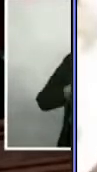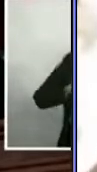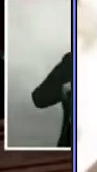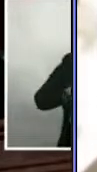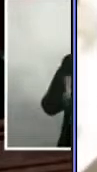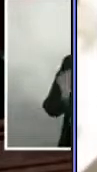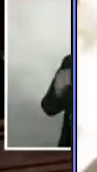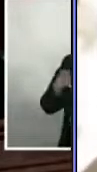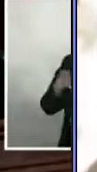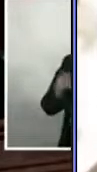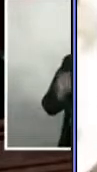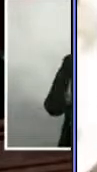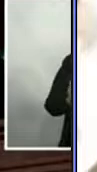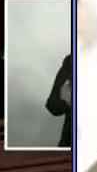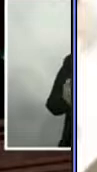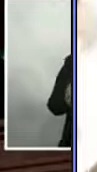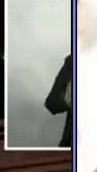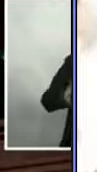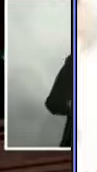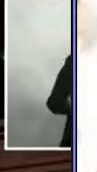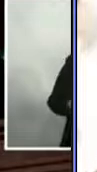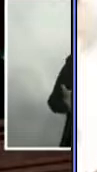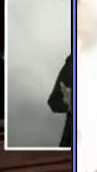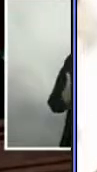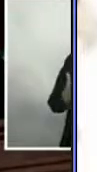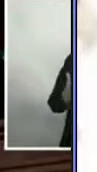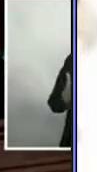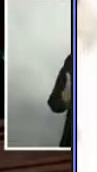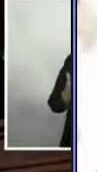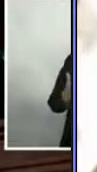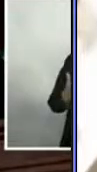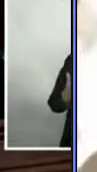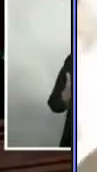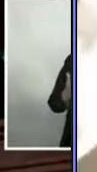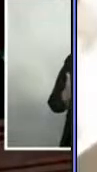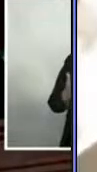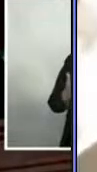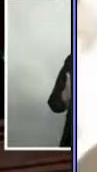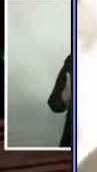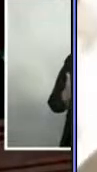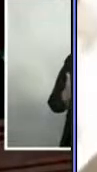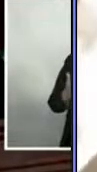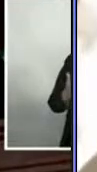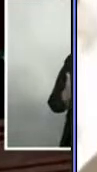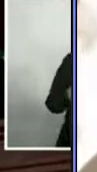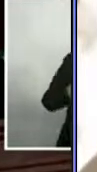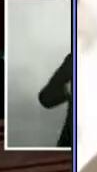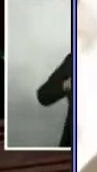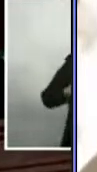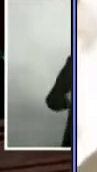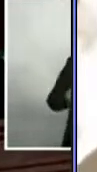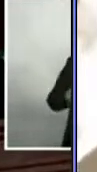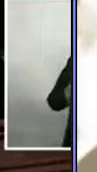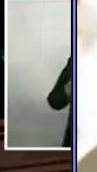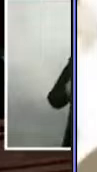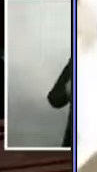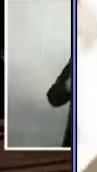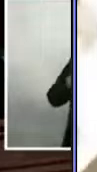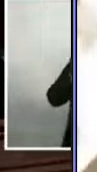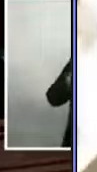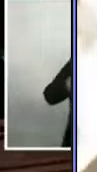in all, Honorable Speaker, thank you very, very much to everyone. And we look forward to working together